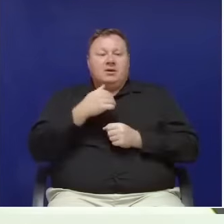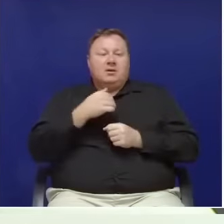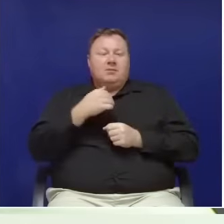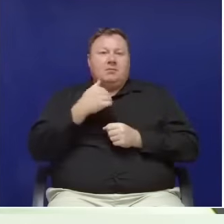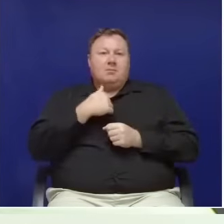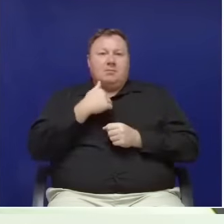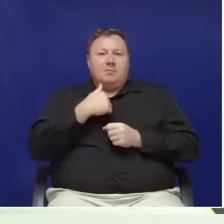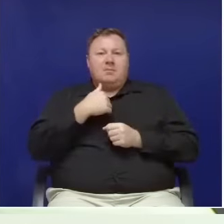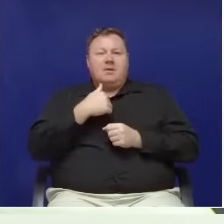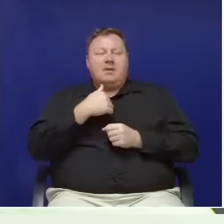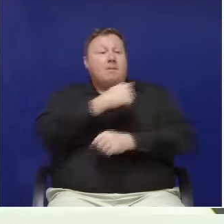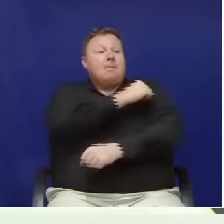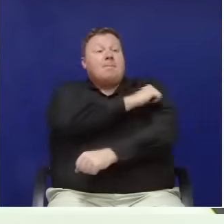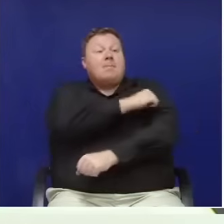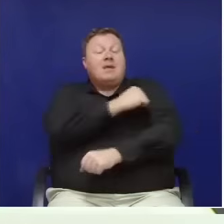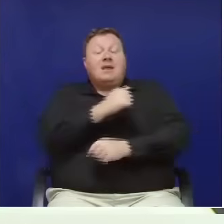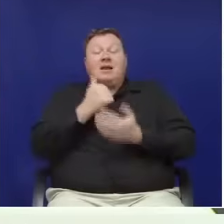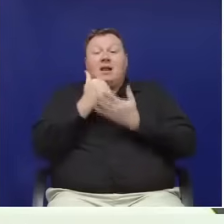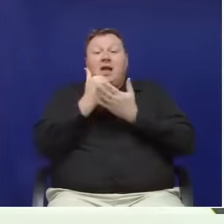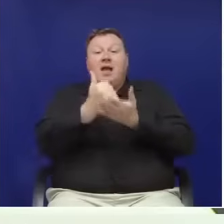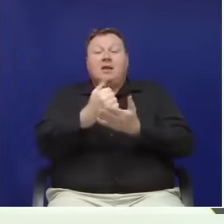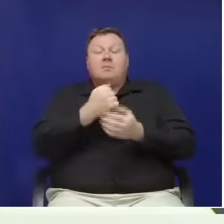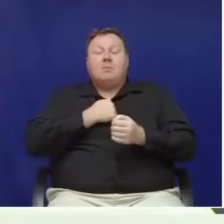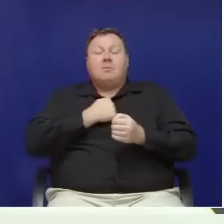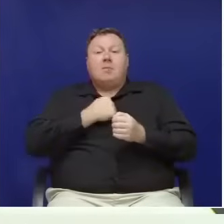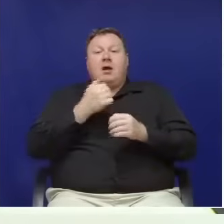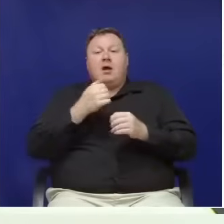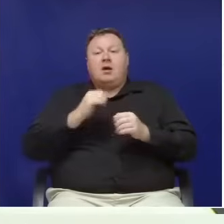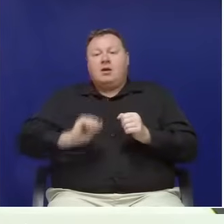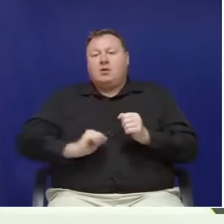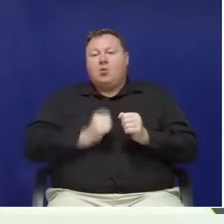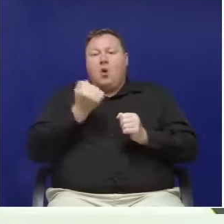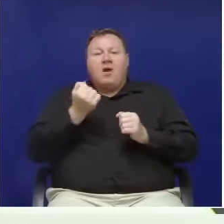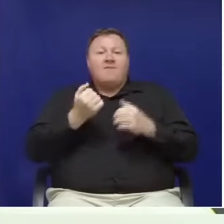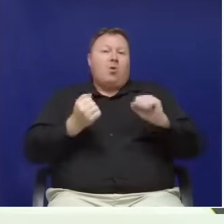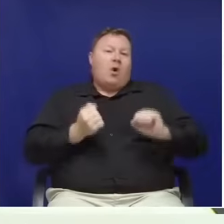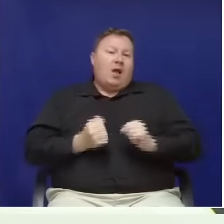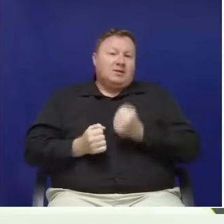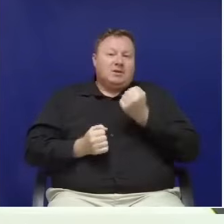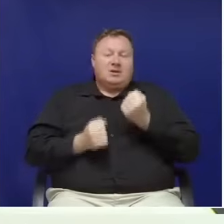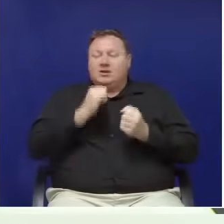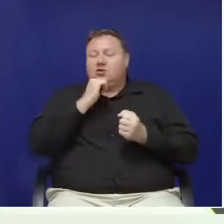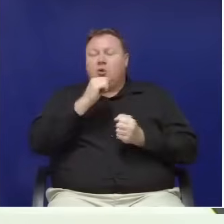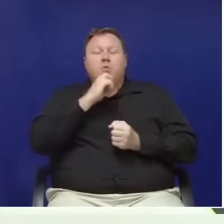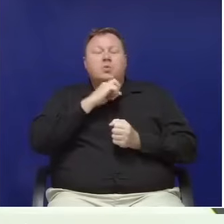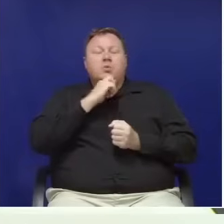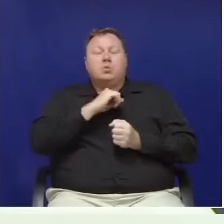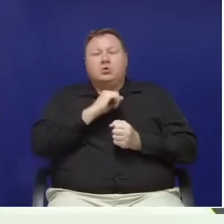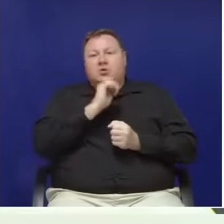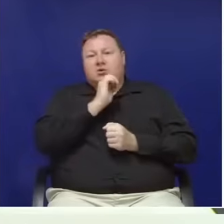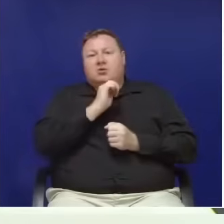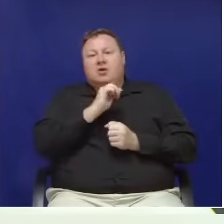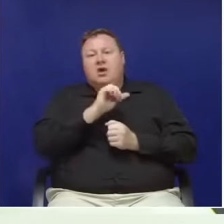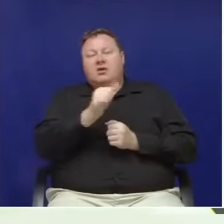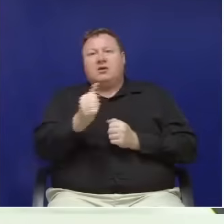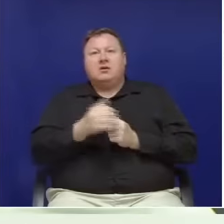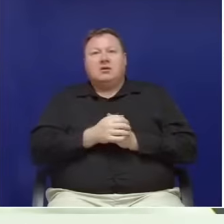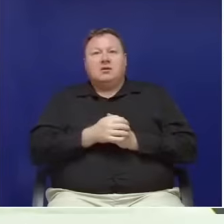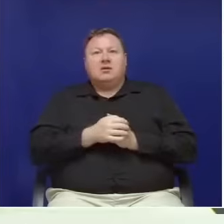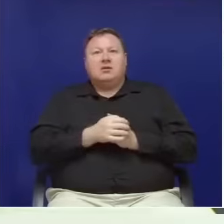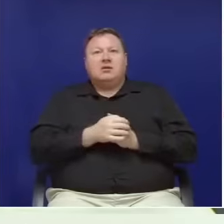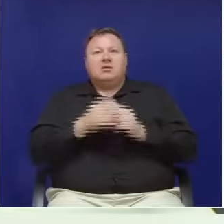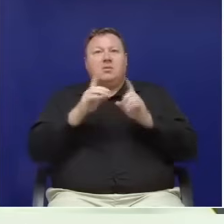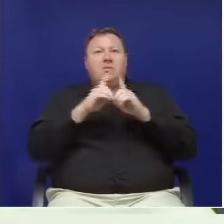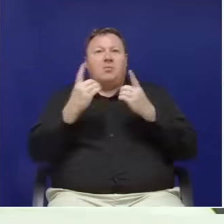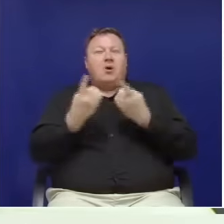aid of my spouse. Therefore, I don't have to take this medical aid. Now, the department would not be able to see when that medical